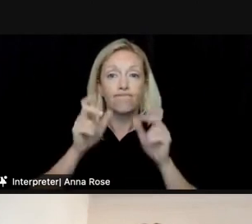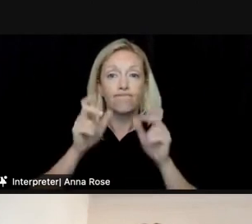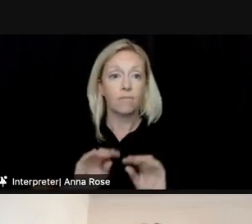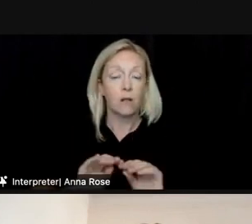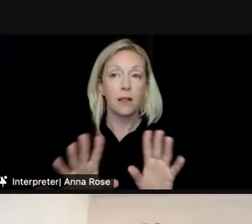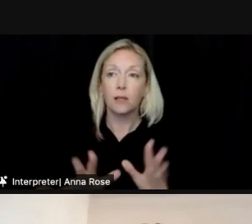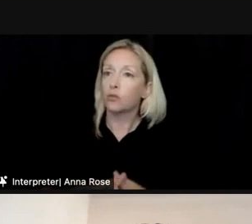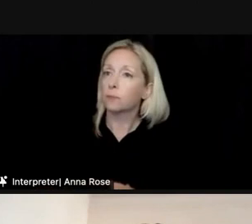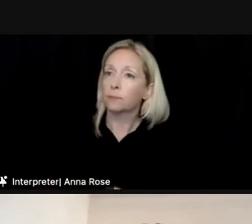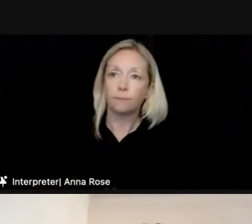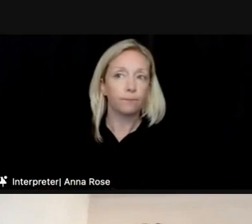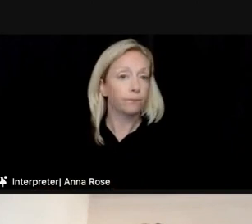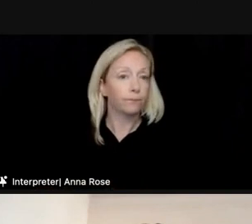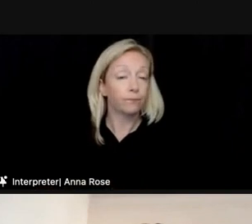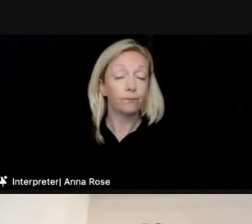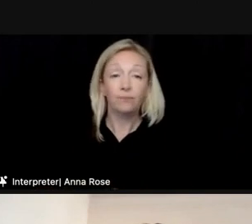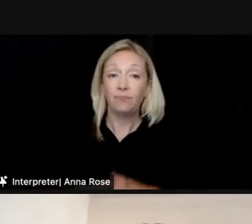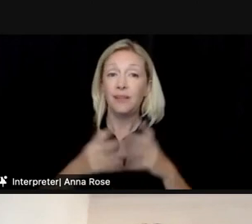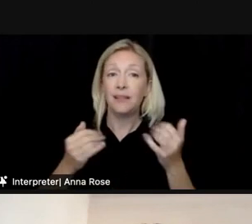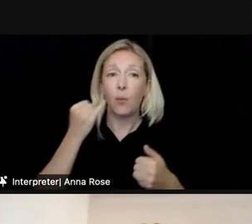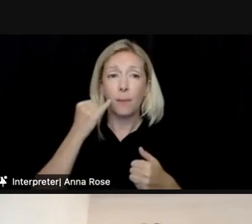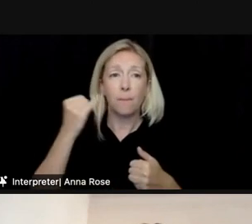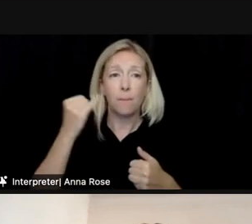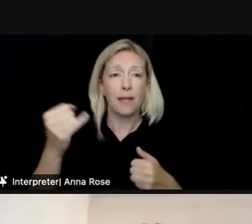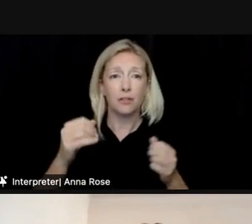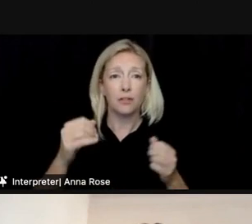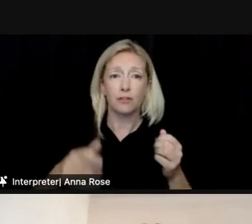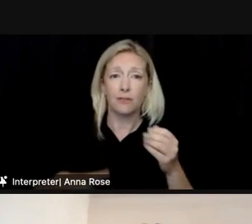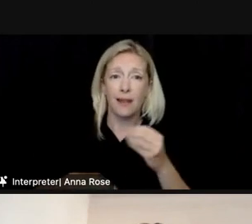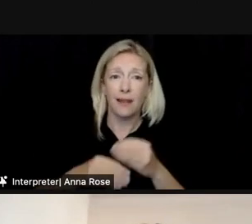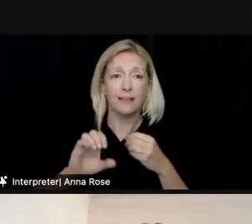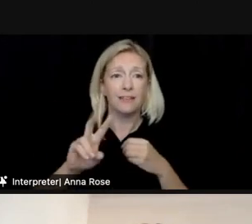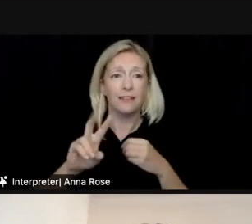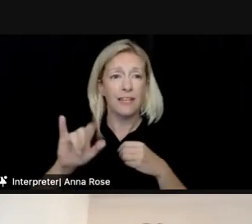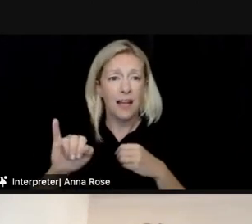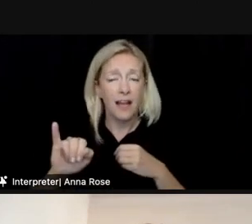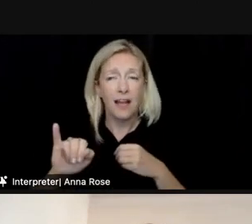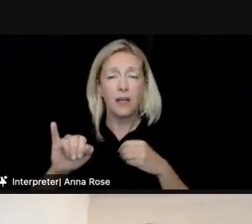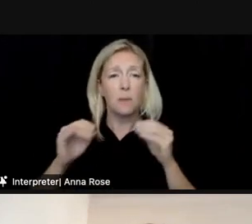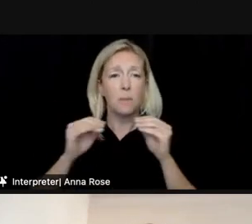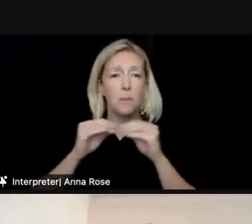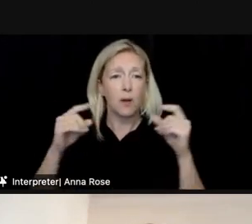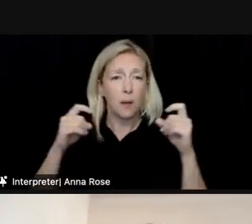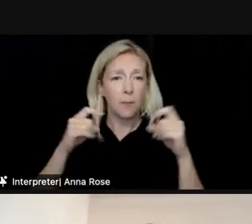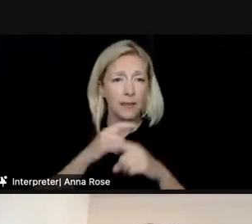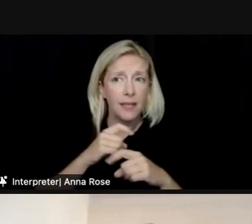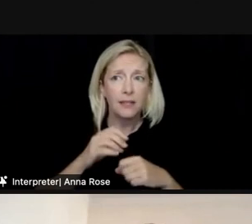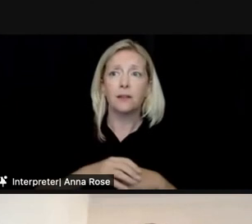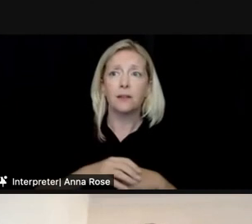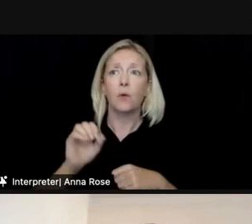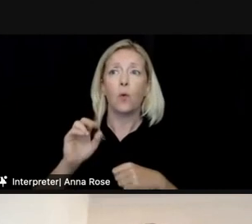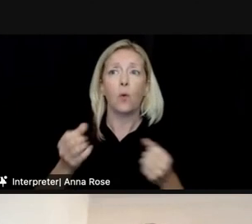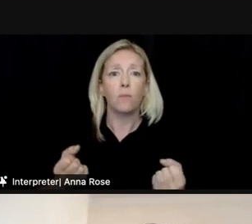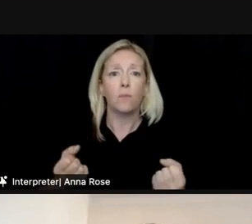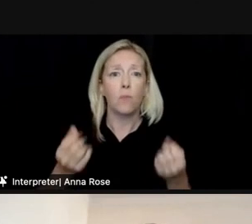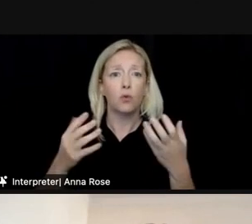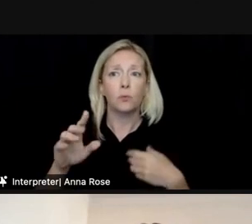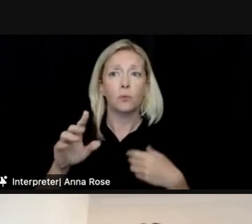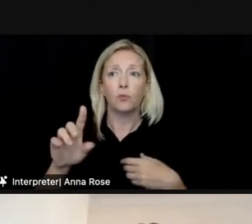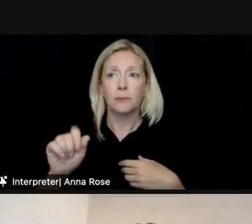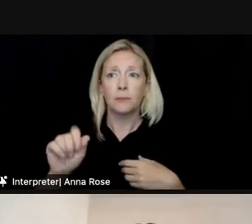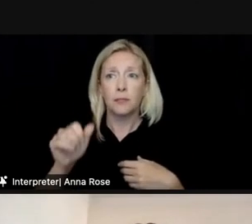bat. And then think of all of the other complexities and needs of our students that have CVI, that may have multiple disabilities.